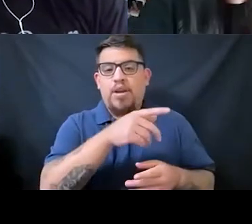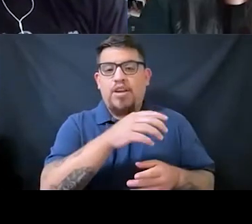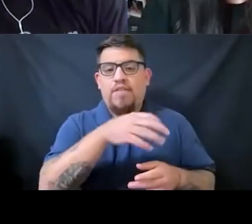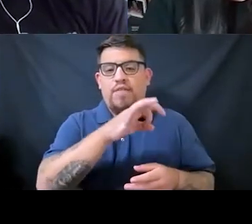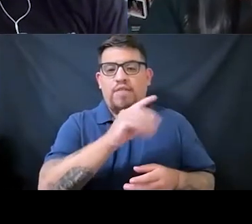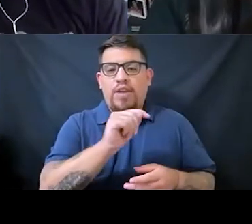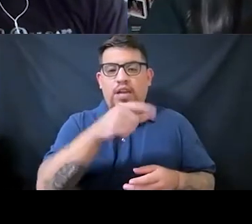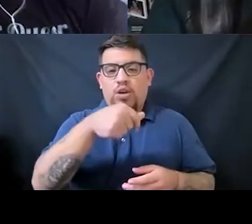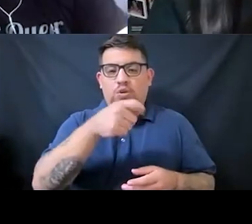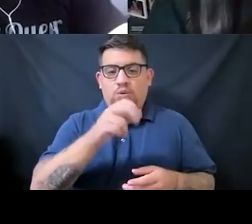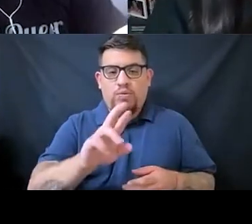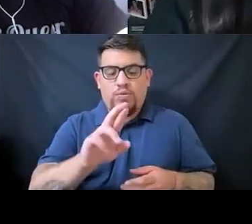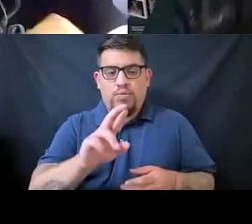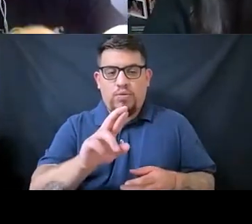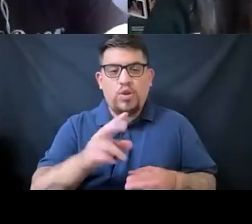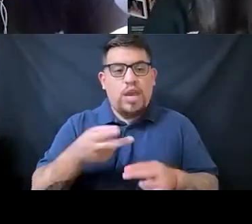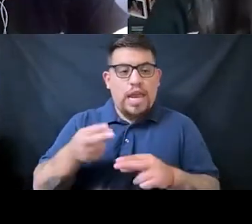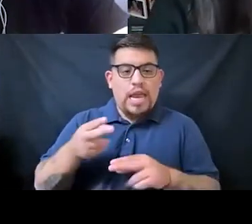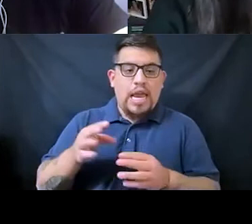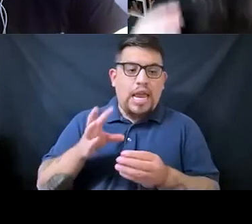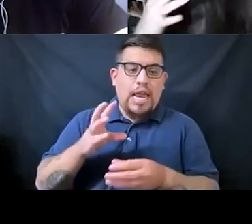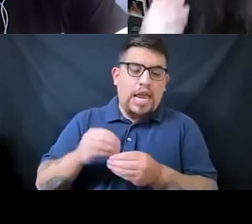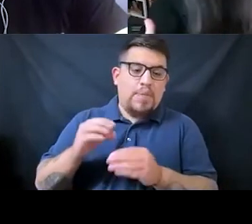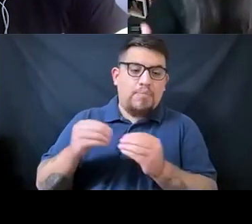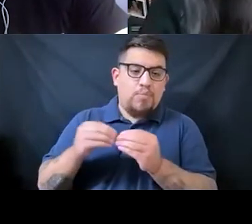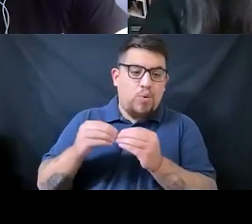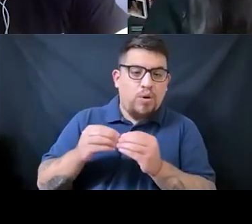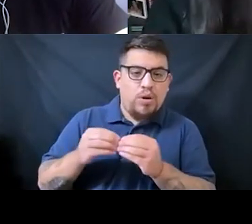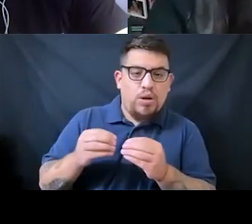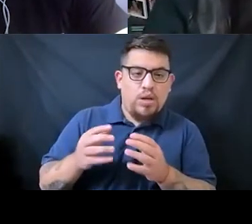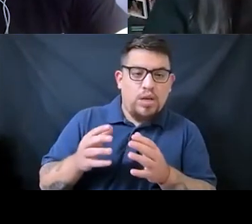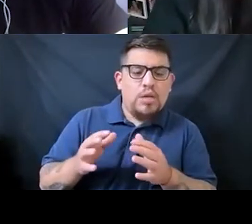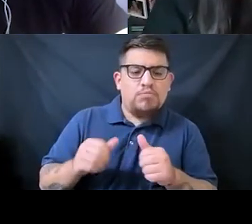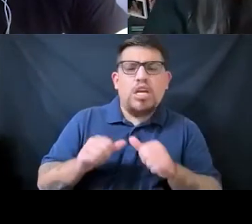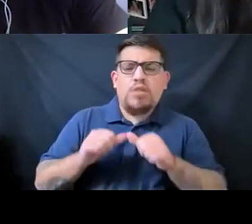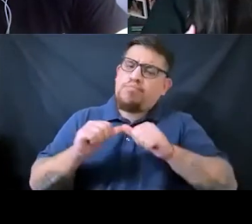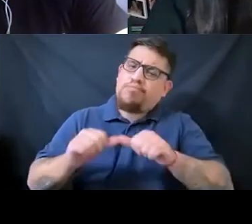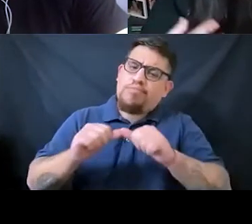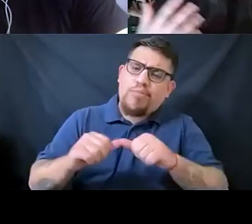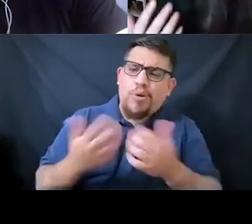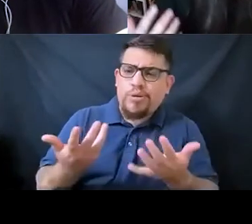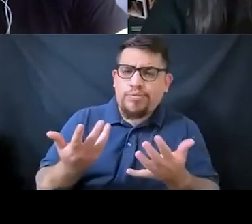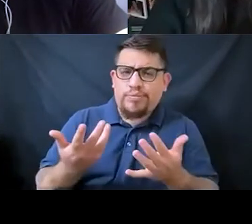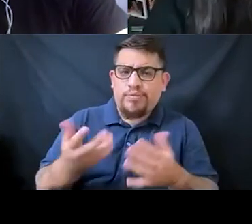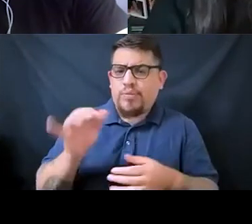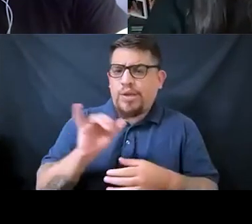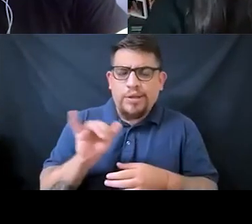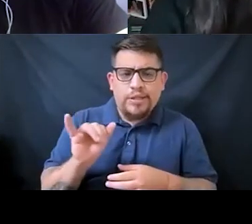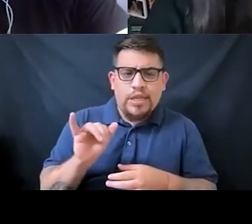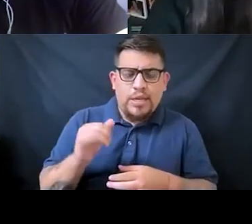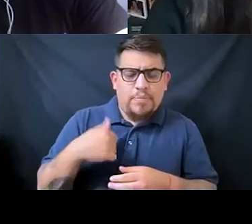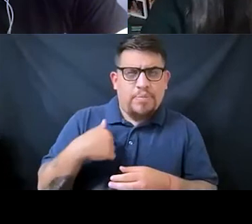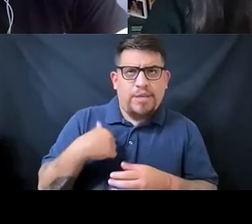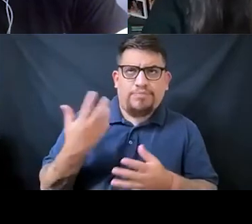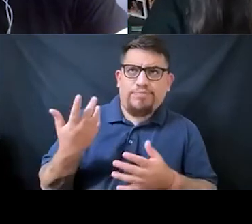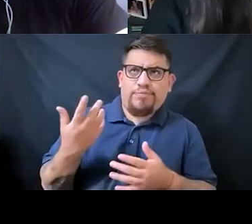Okay. And to just echo Bruce's message of, you know, just kind of being persistent and keeping at it. Likewise, it took me like, I